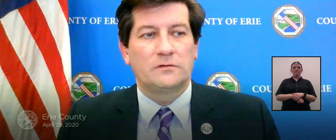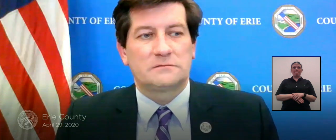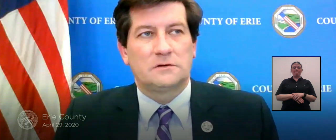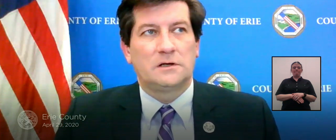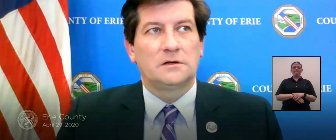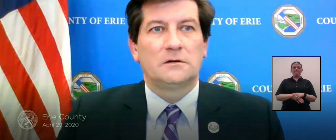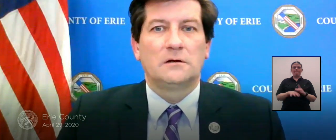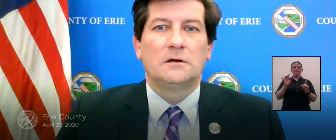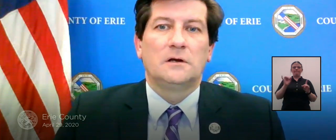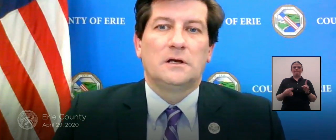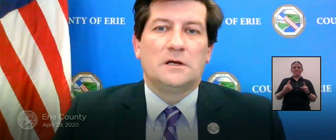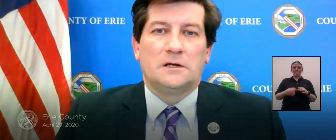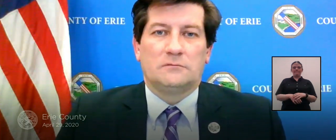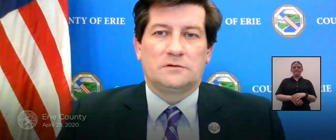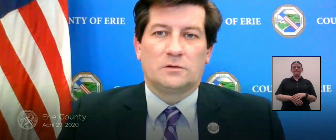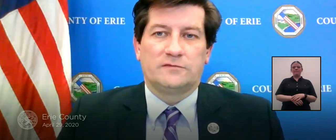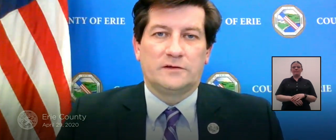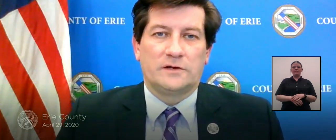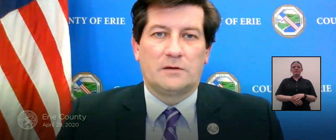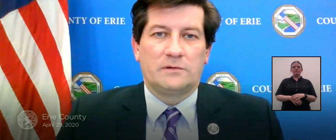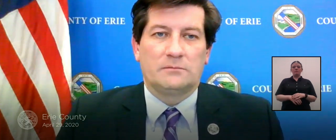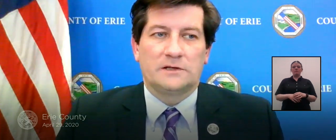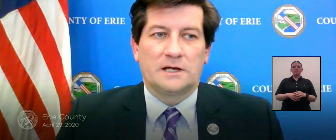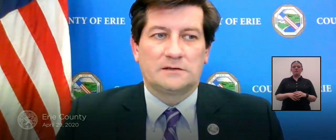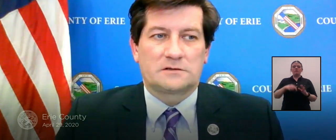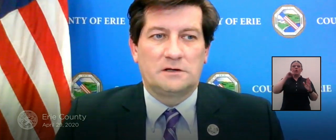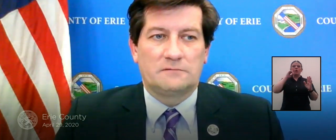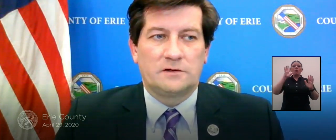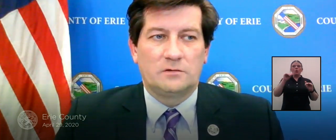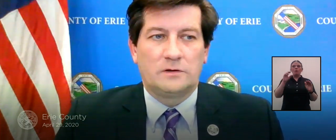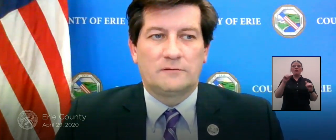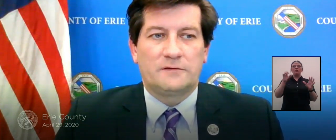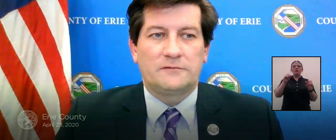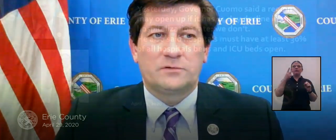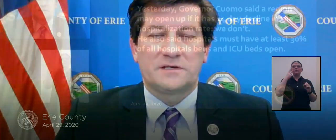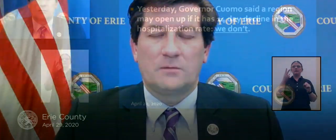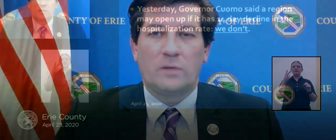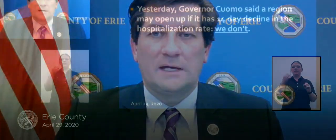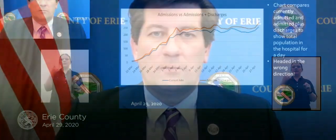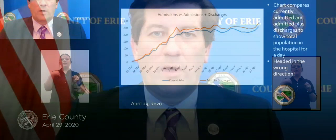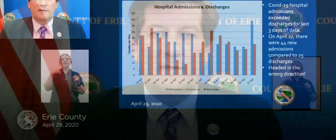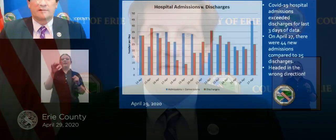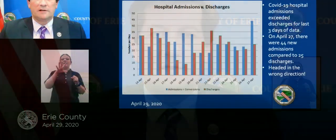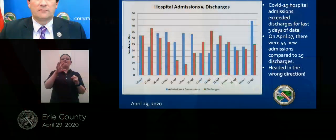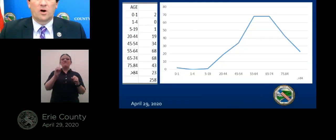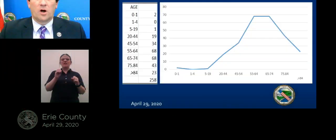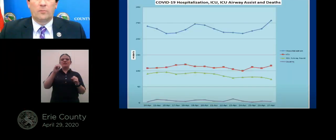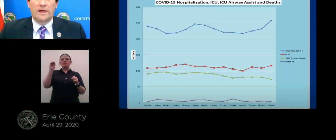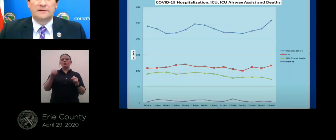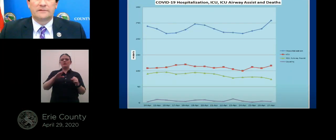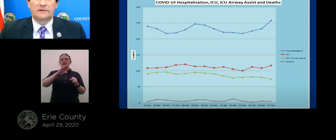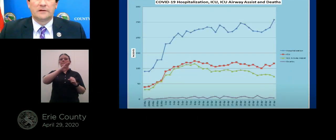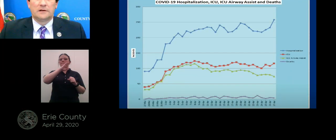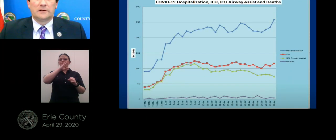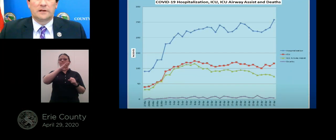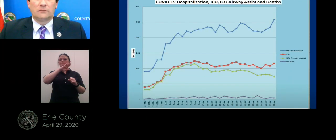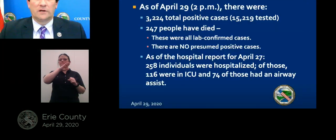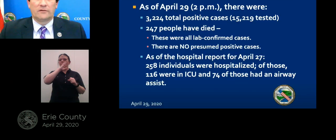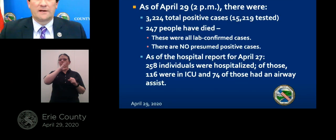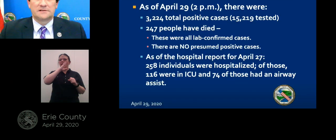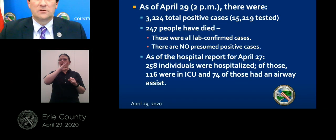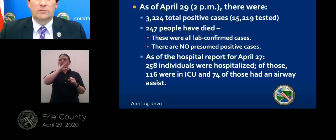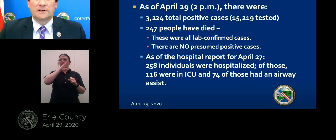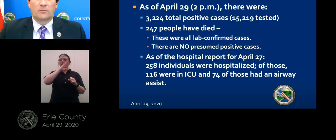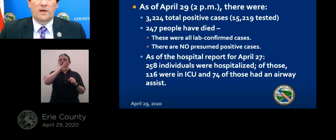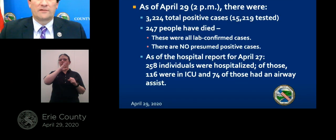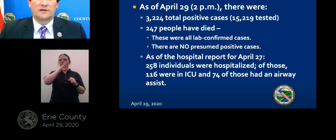Here we go, this one here, which hopefully they'll now be able to get on the screen for you. We have 50% bed capacity for all beds, and we